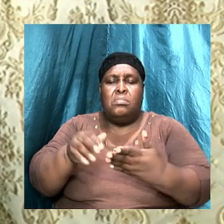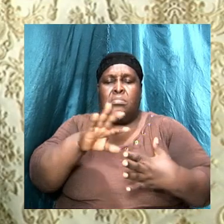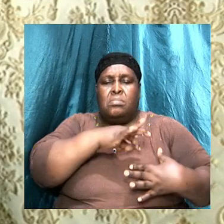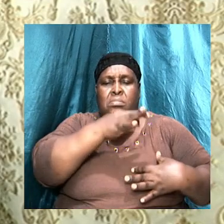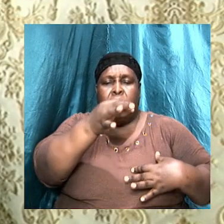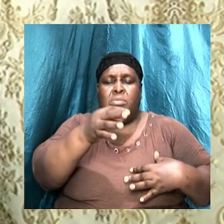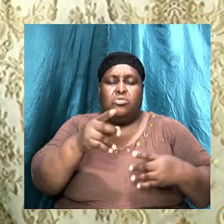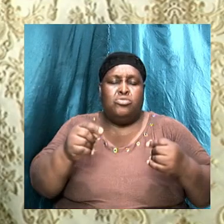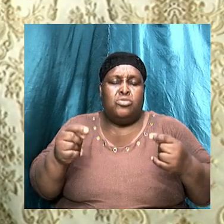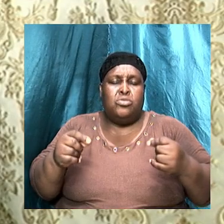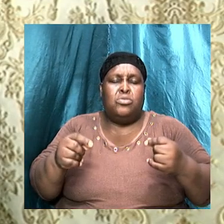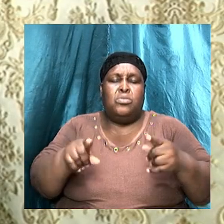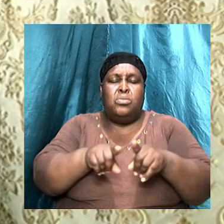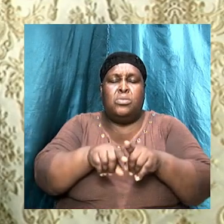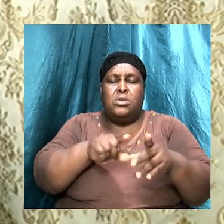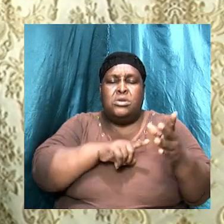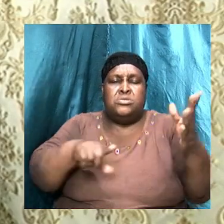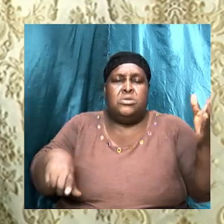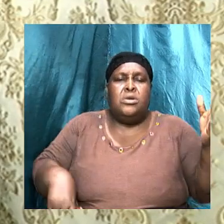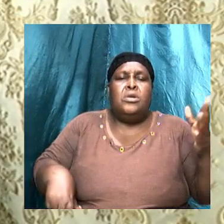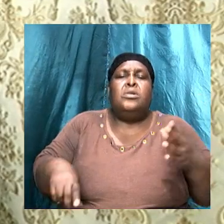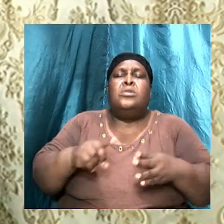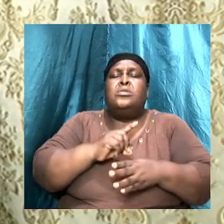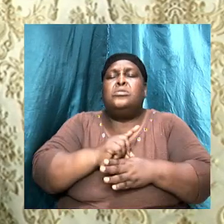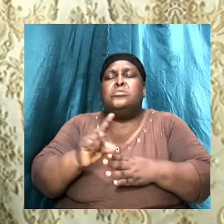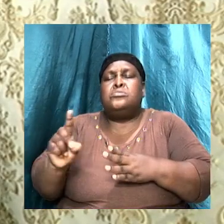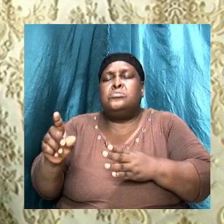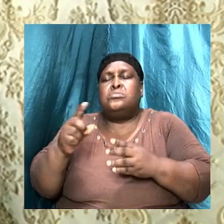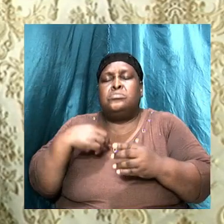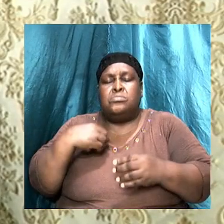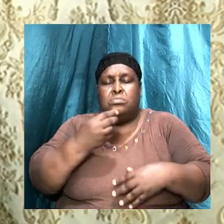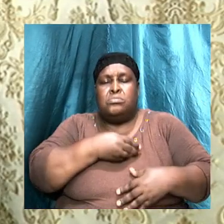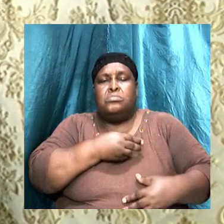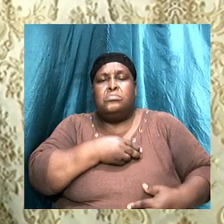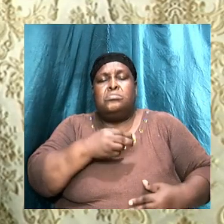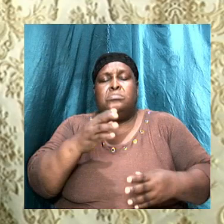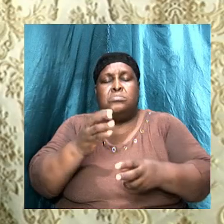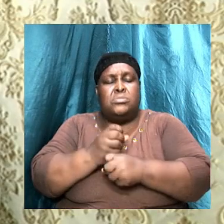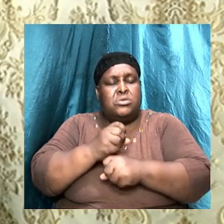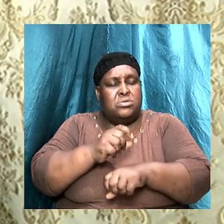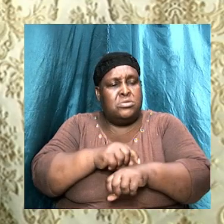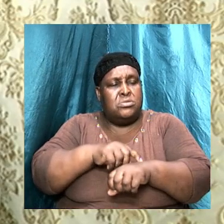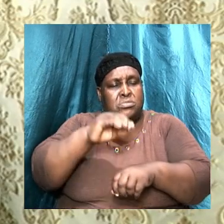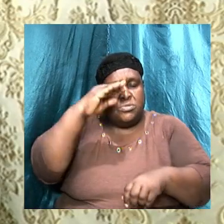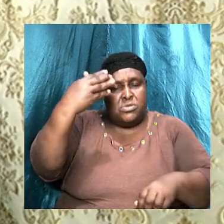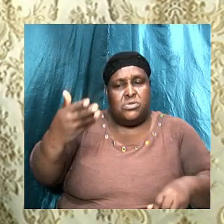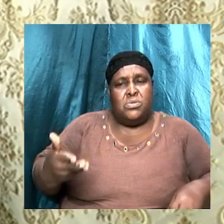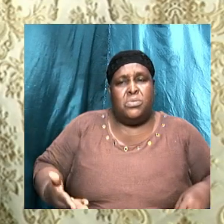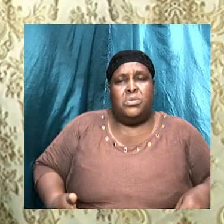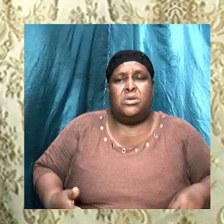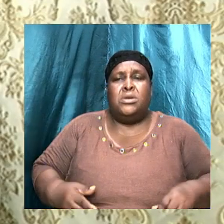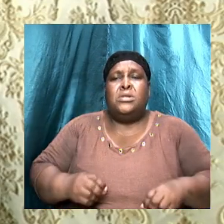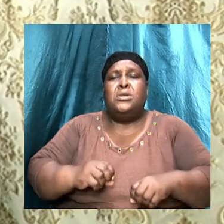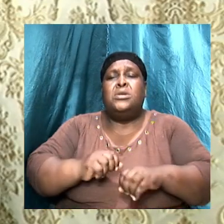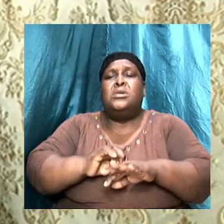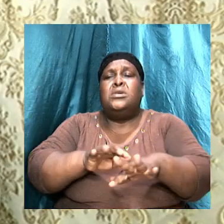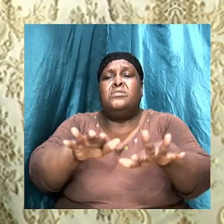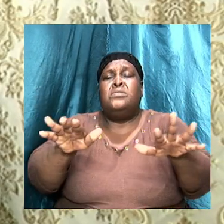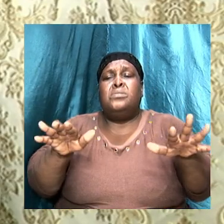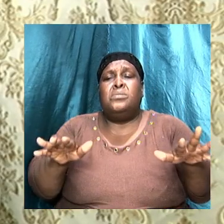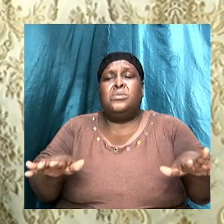as the Lord bids us. Amen. Let me take time out to welcome each and every one.